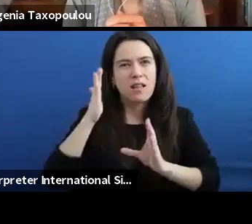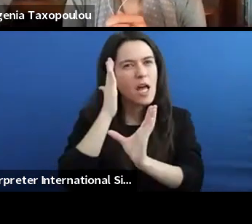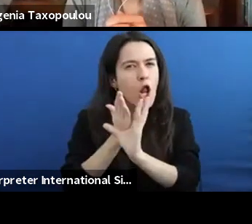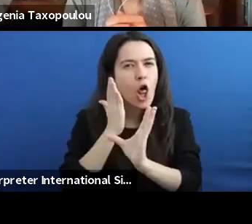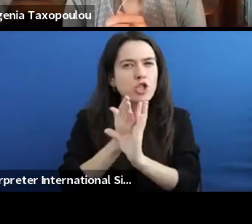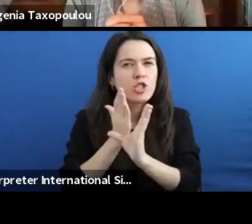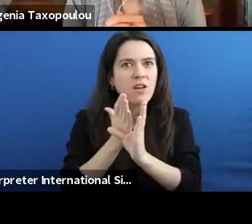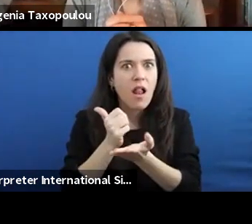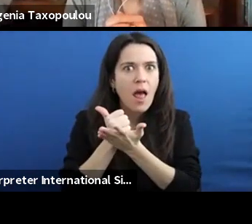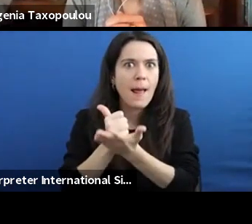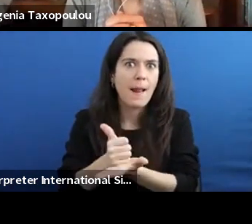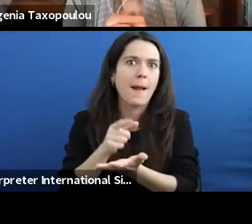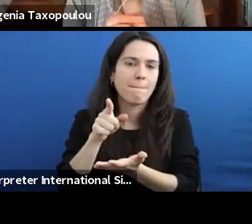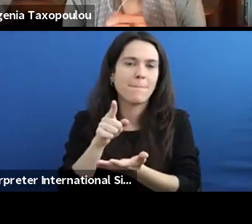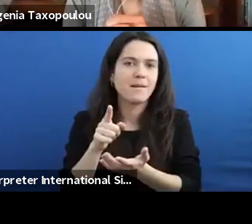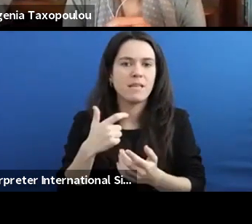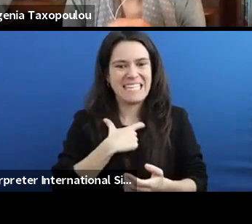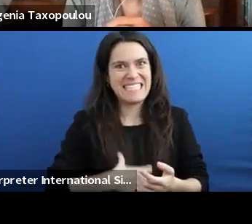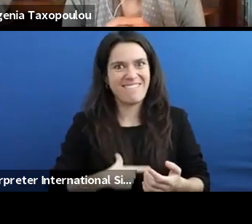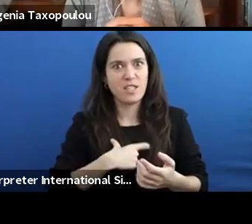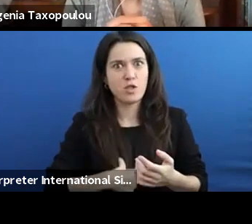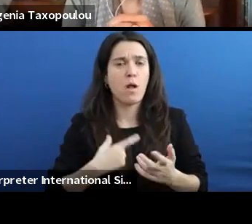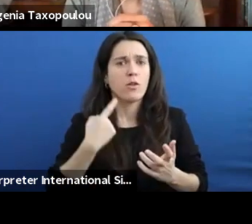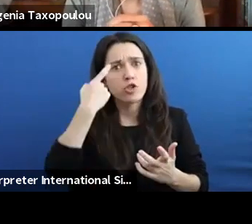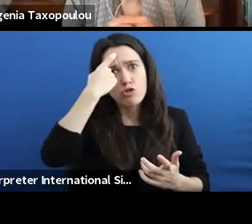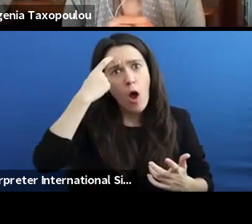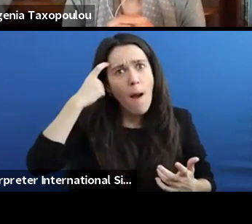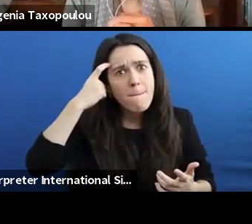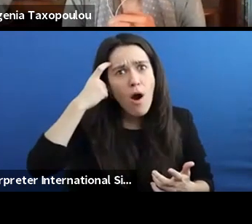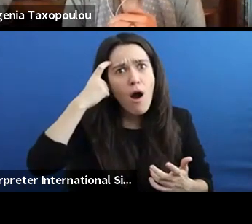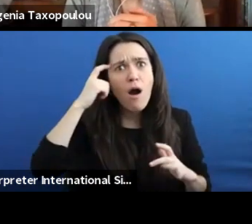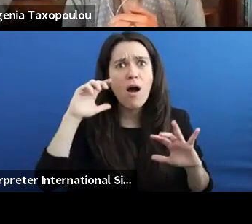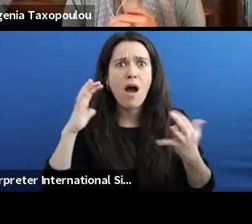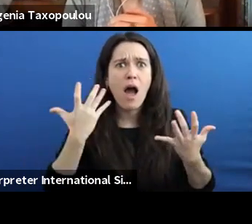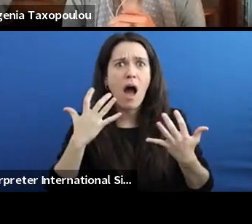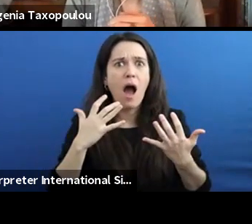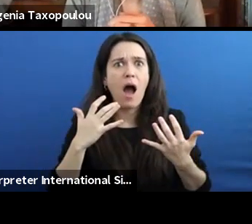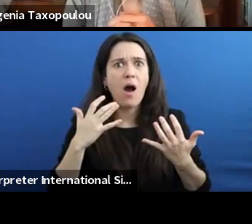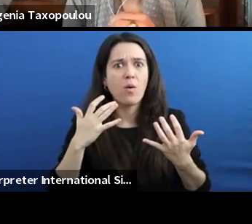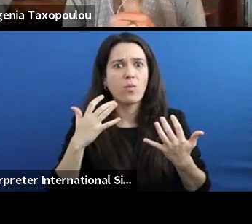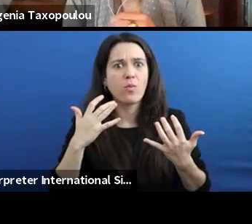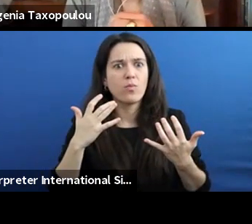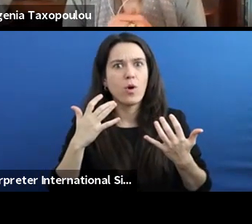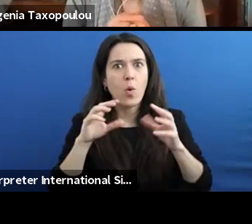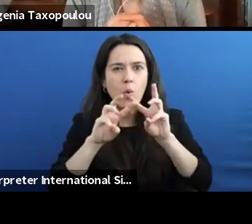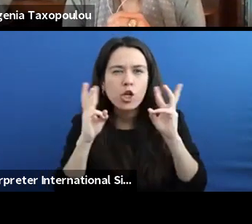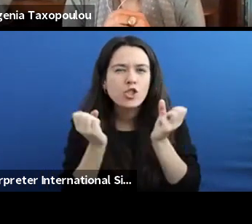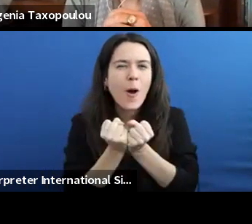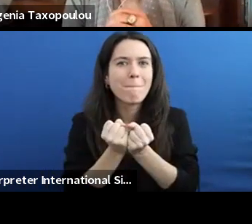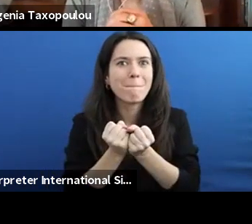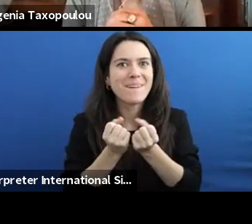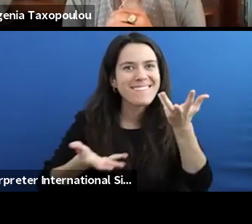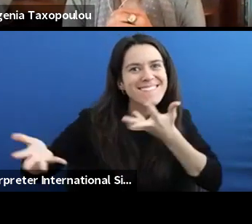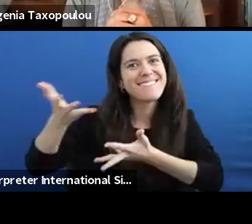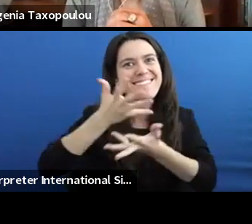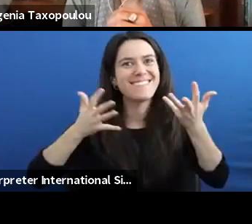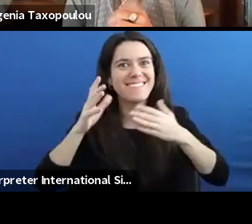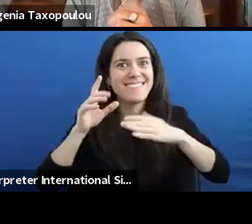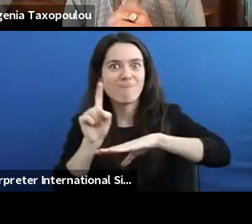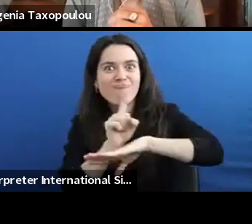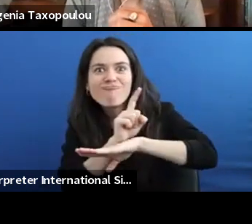but individual experienced trauma by means of anti-trauma workshops, which were guided